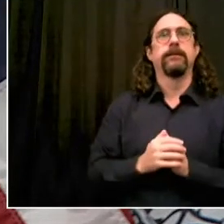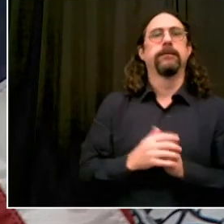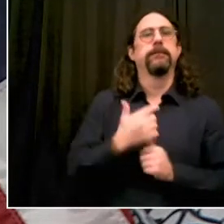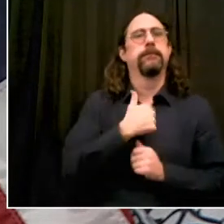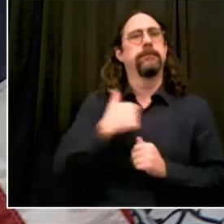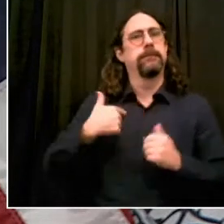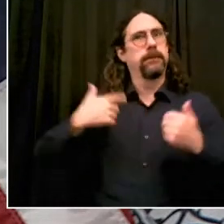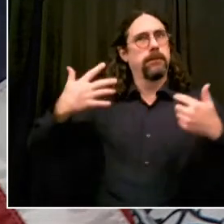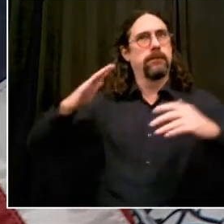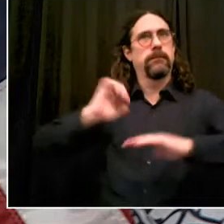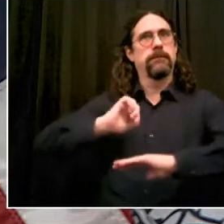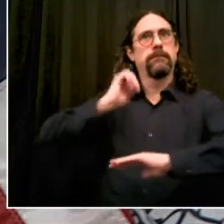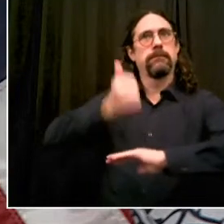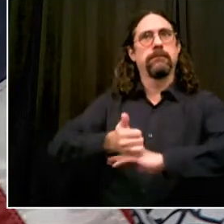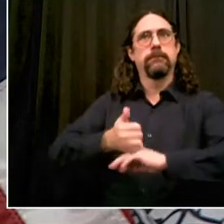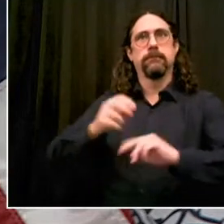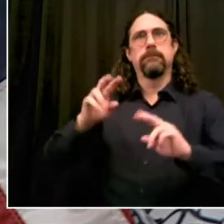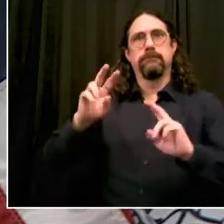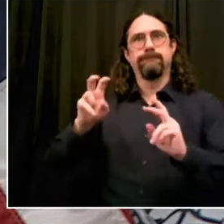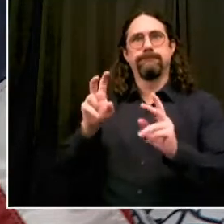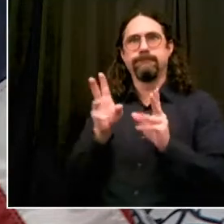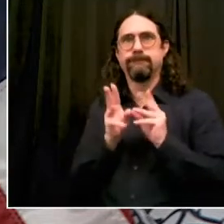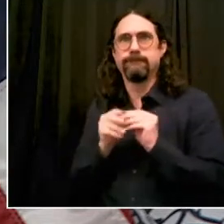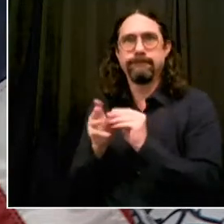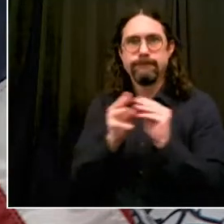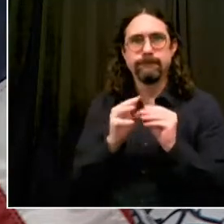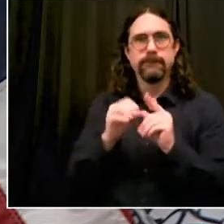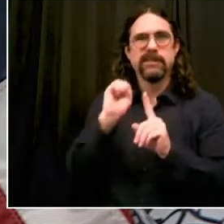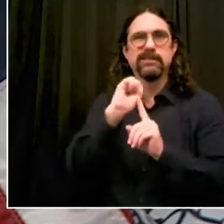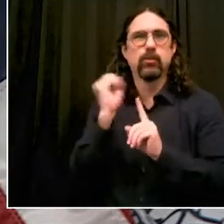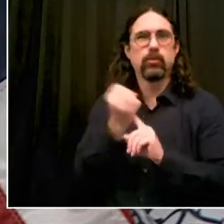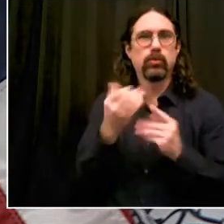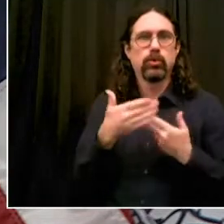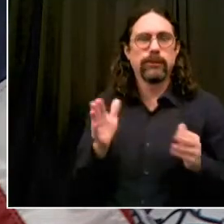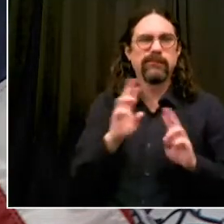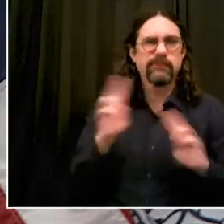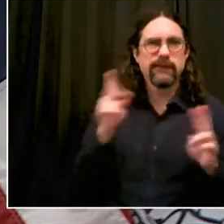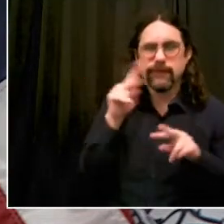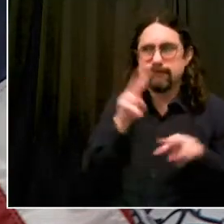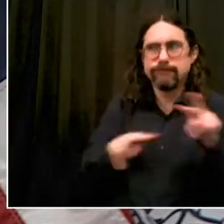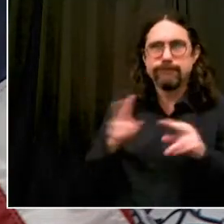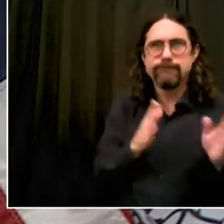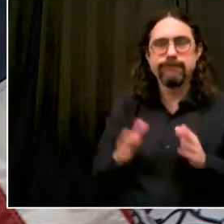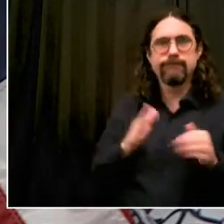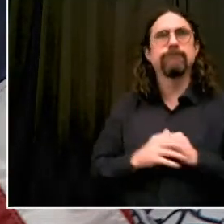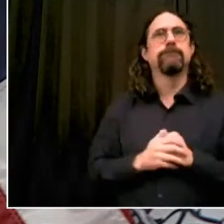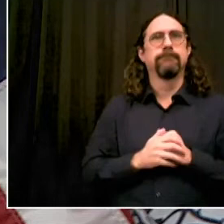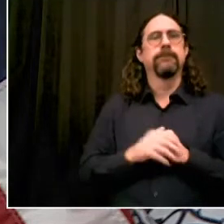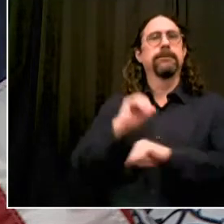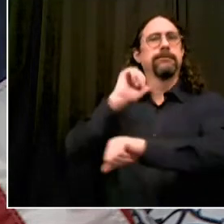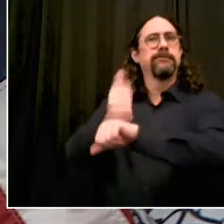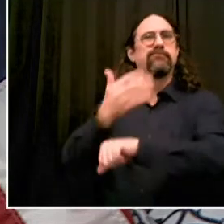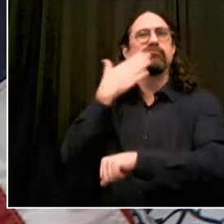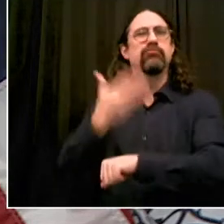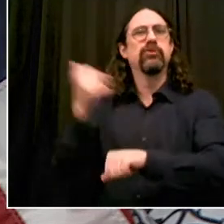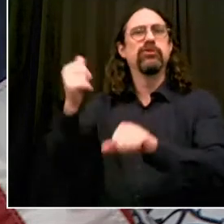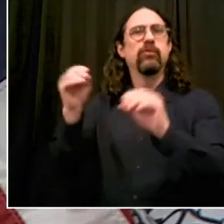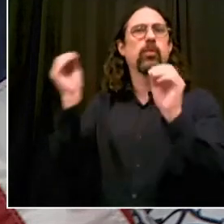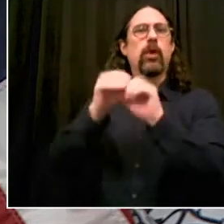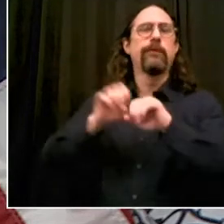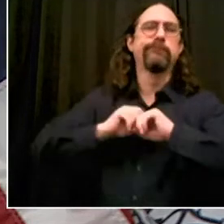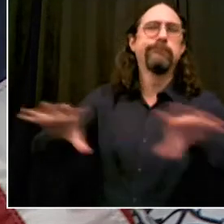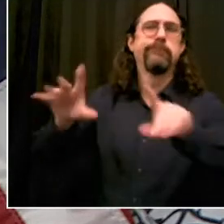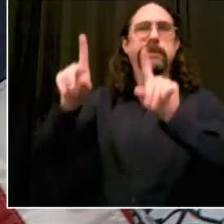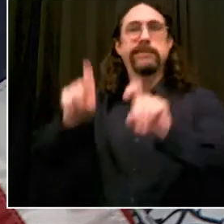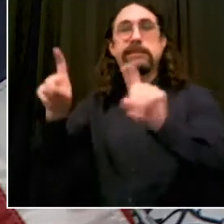that we can keep schools safe. We'll continue to work with the state on any other standards going forward, but right now we